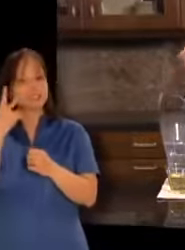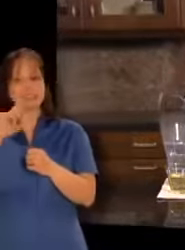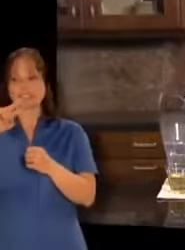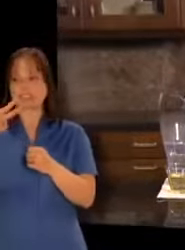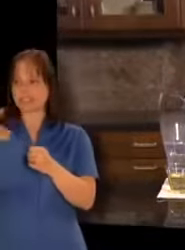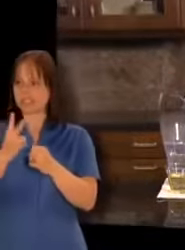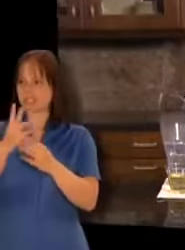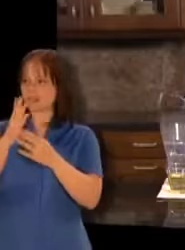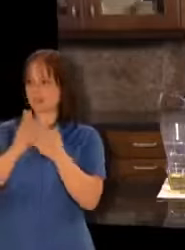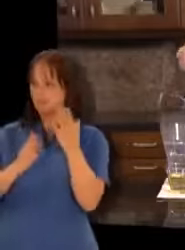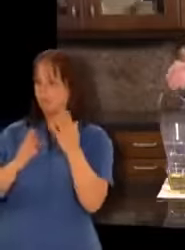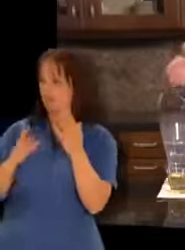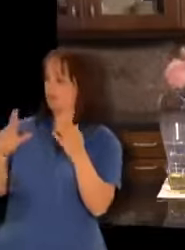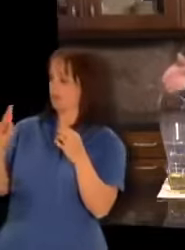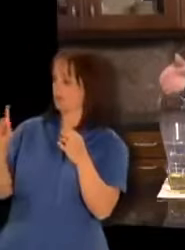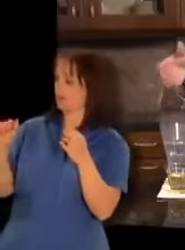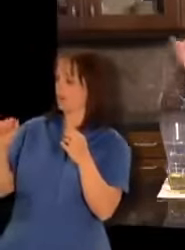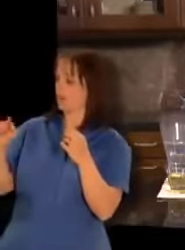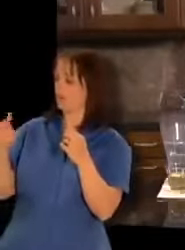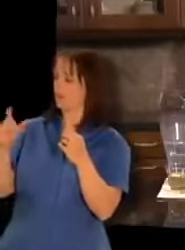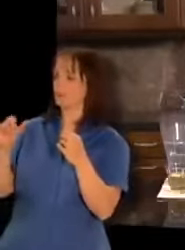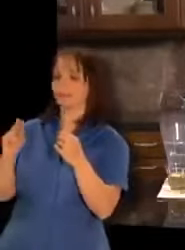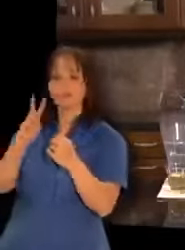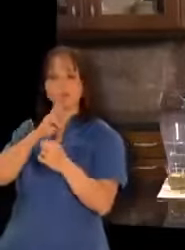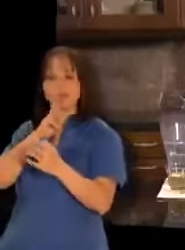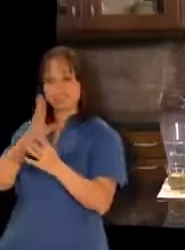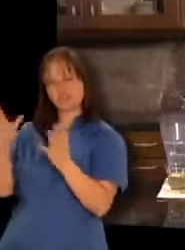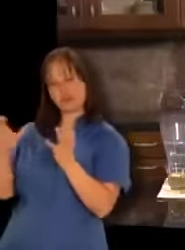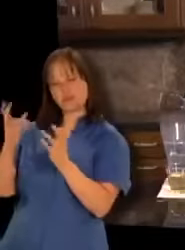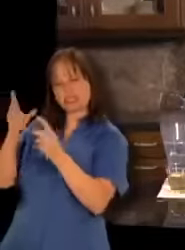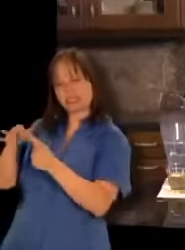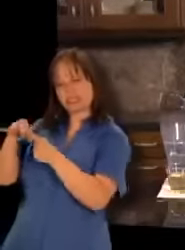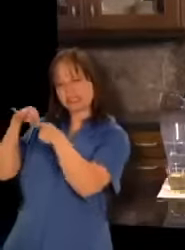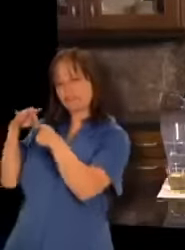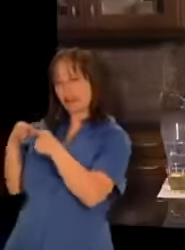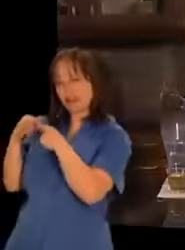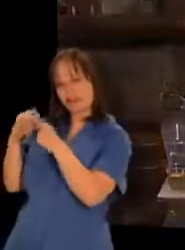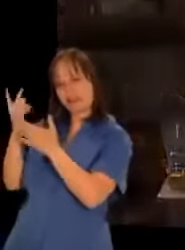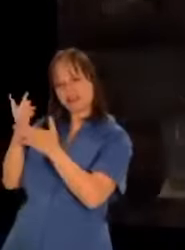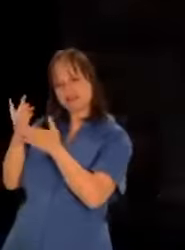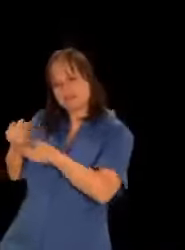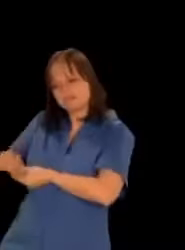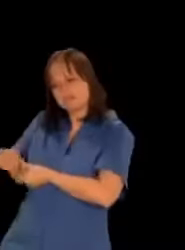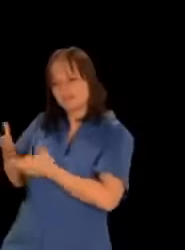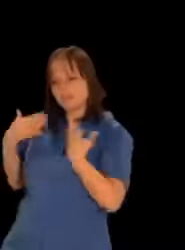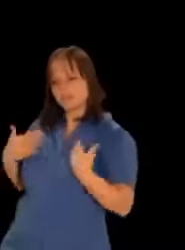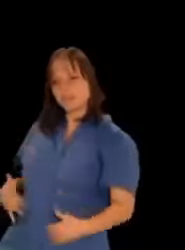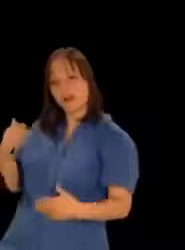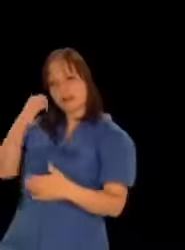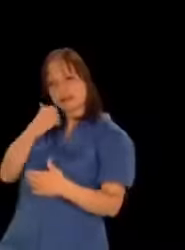of the water that makes Kangen water so very special and why you want to be hydrating your body on a regular basis.